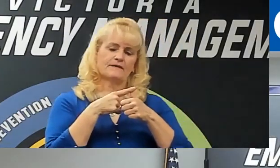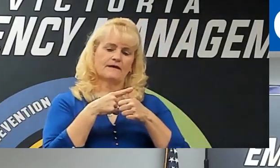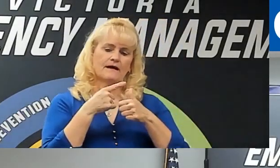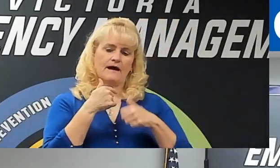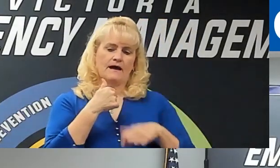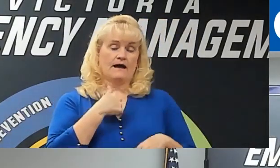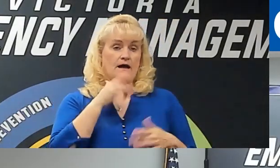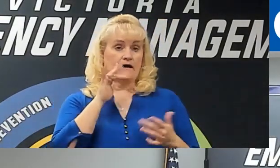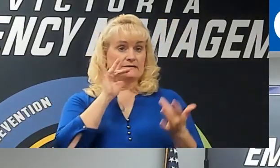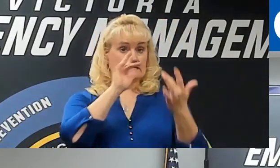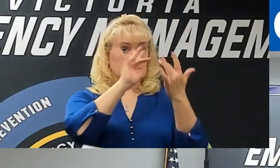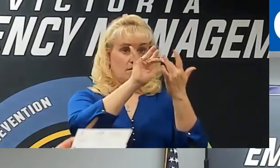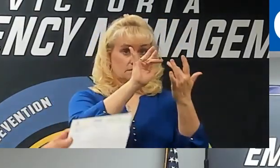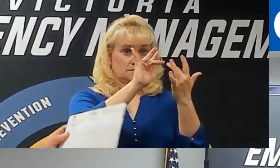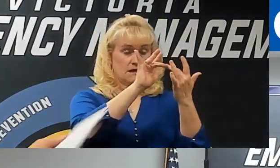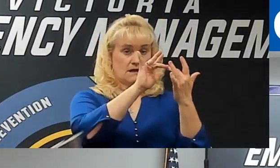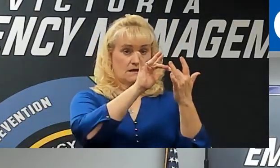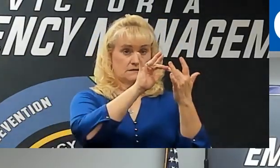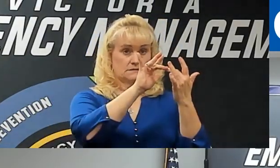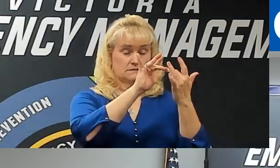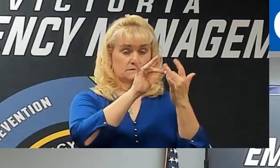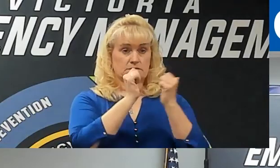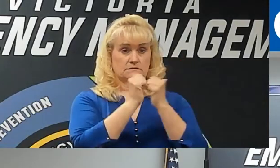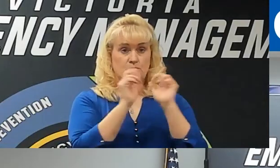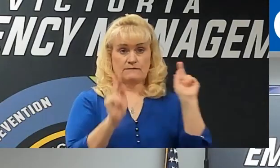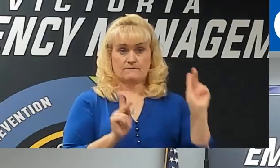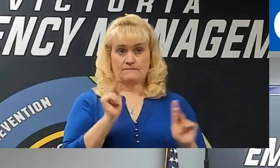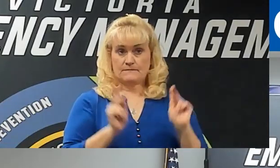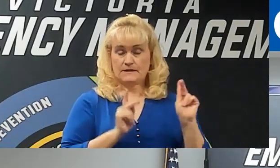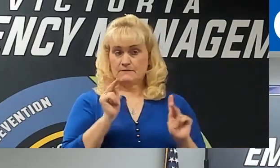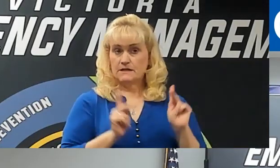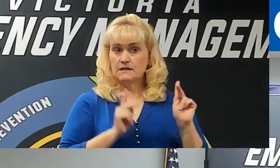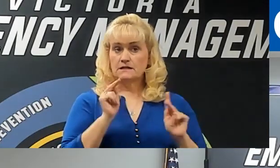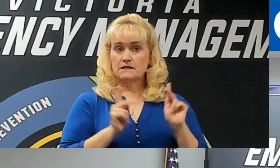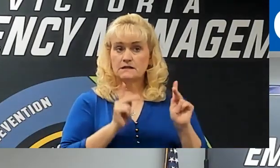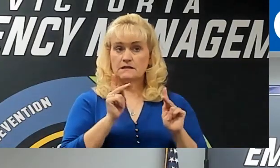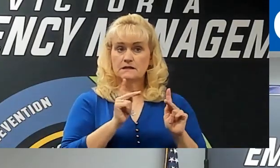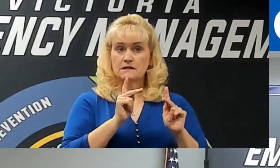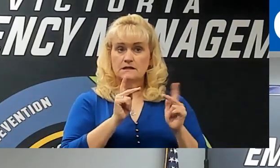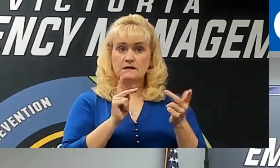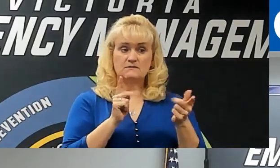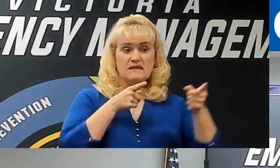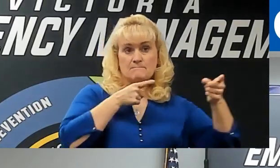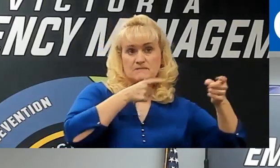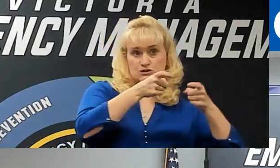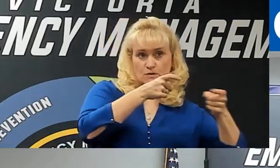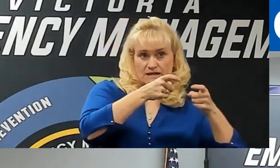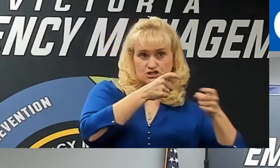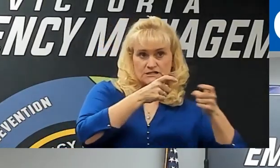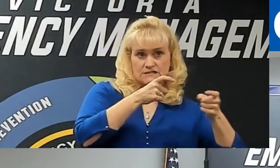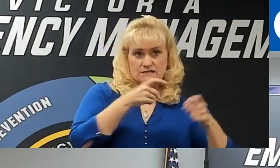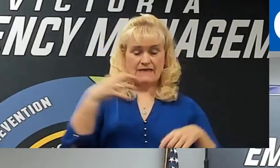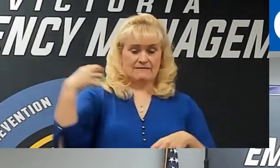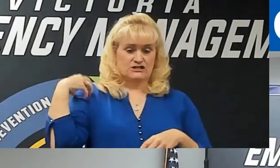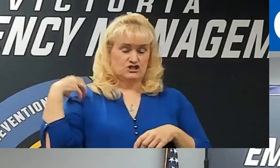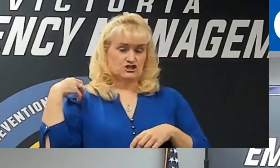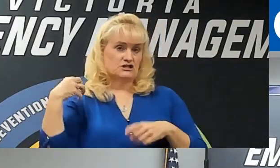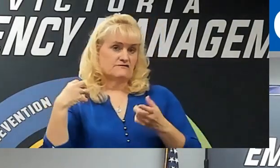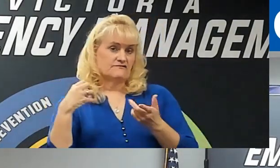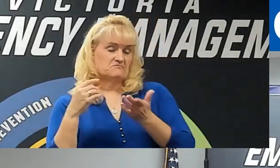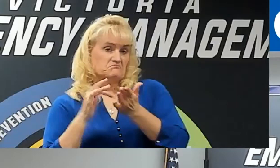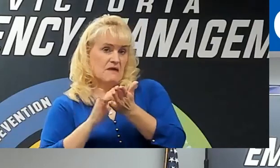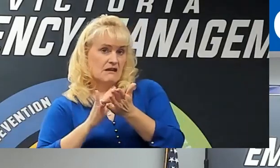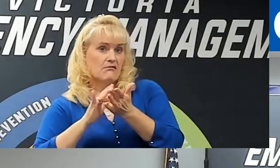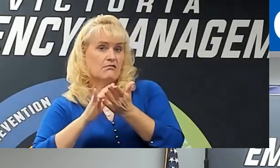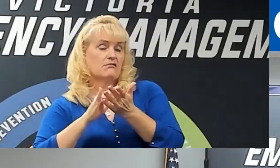have been in contact with the people, with the administration, and with the chief medical officer at Citizens Medical Center, and we all know